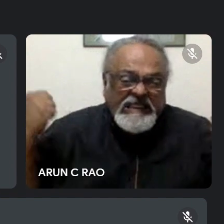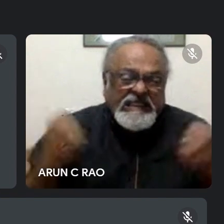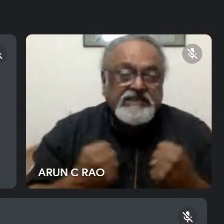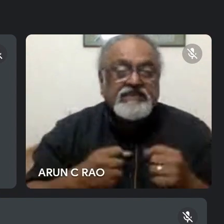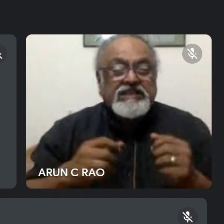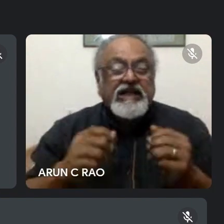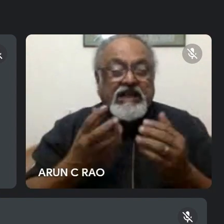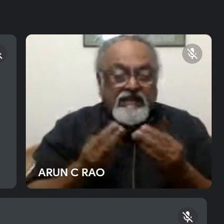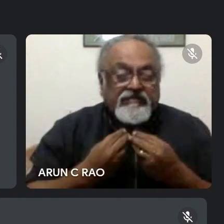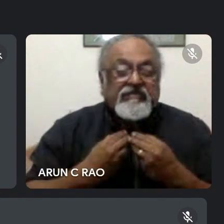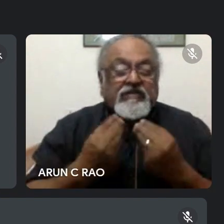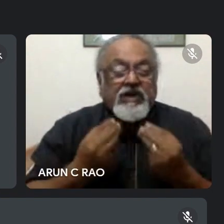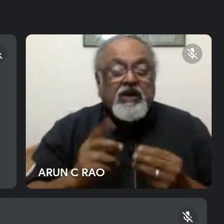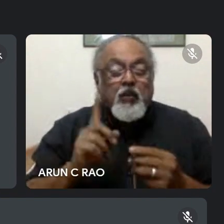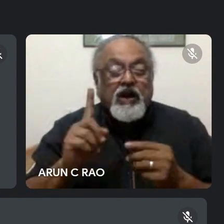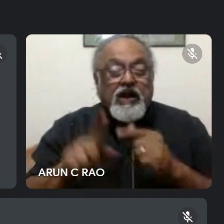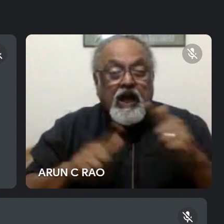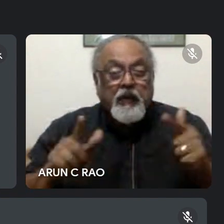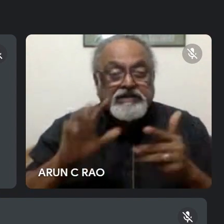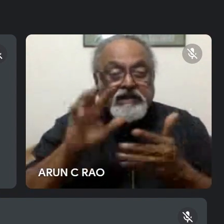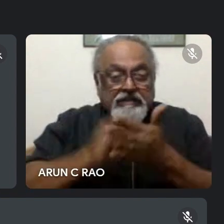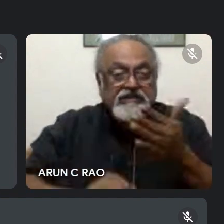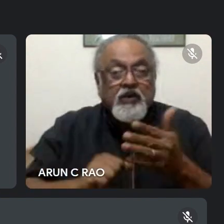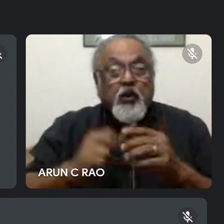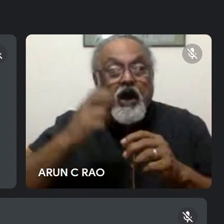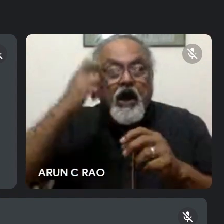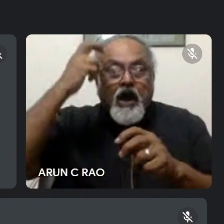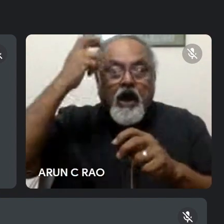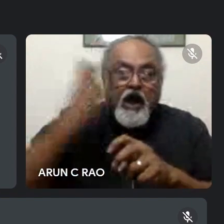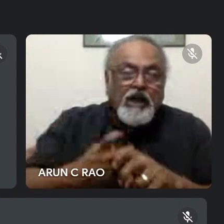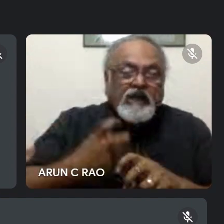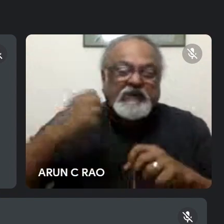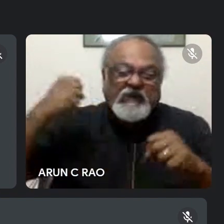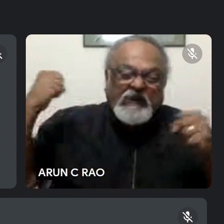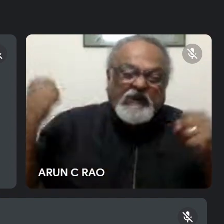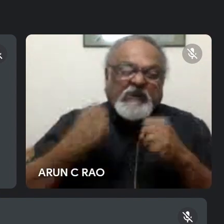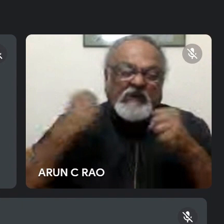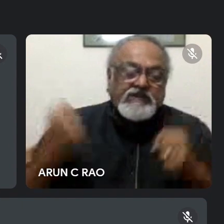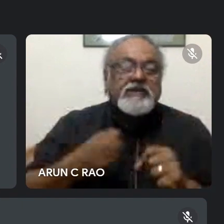yeah, so I mean, like it's the system is so flawed that